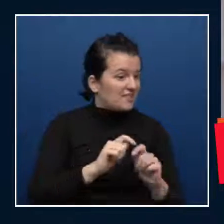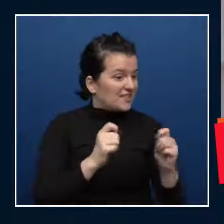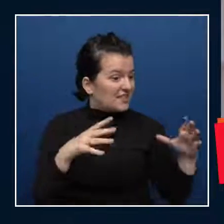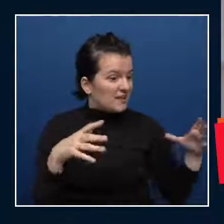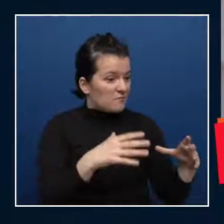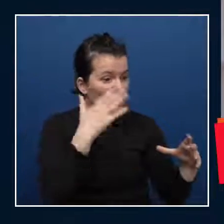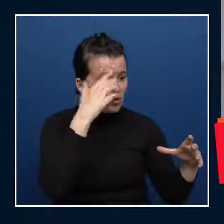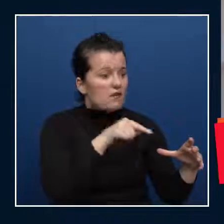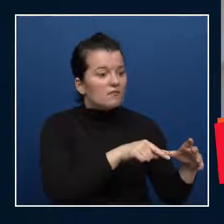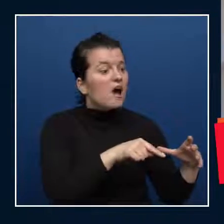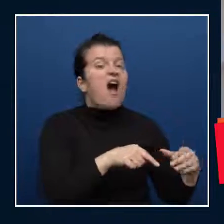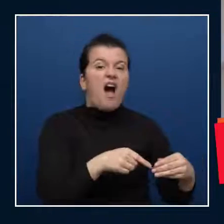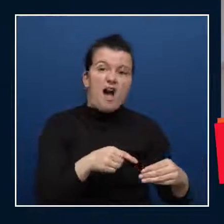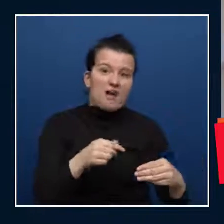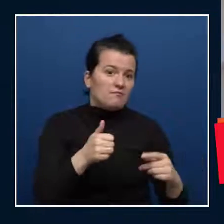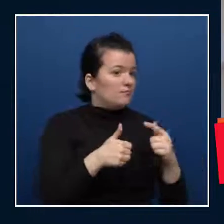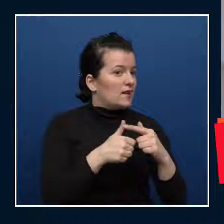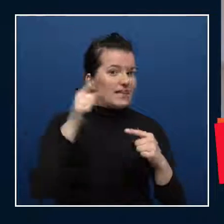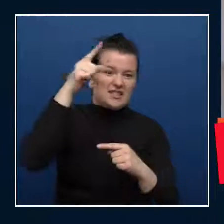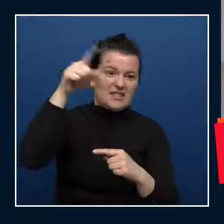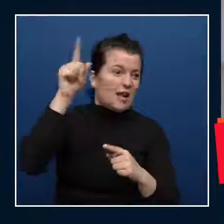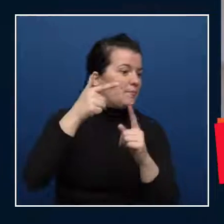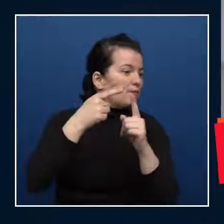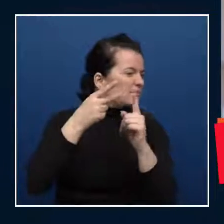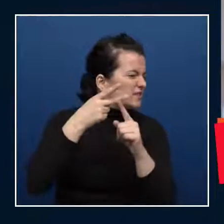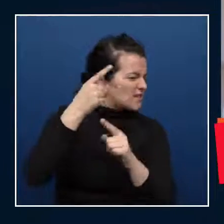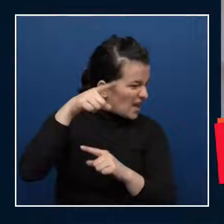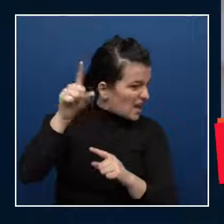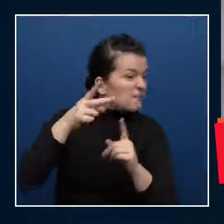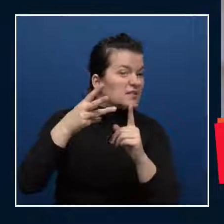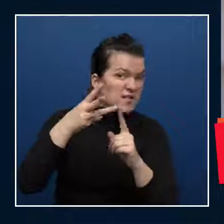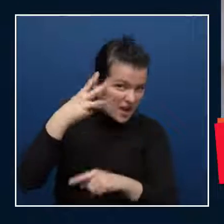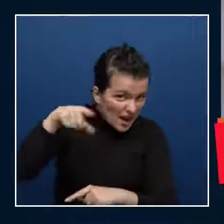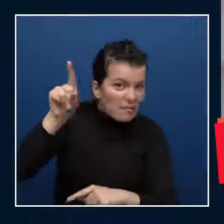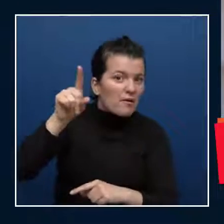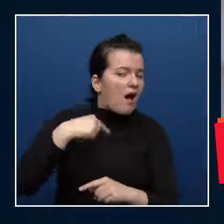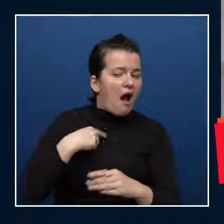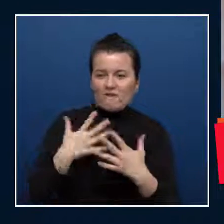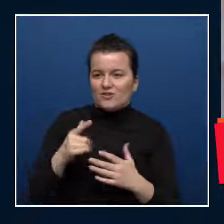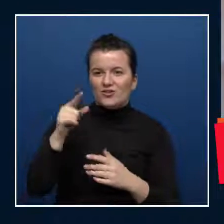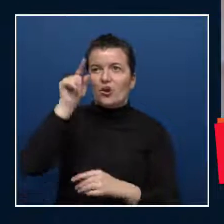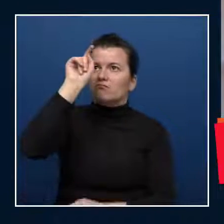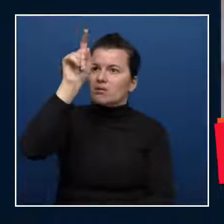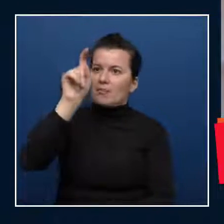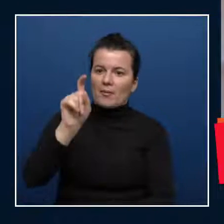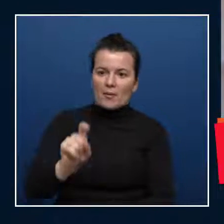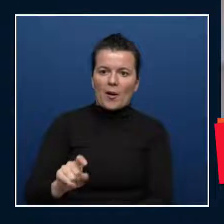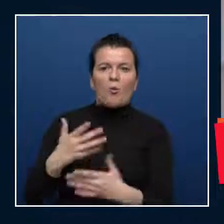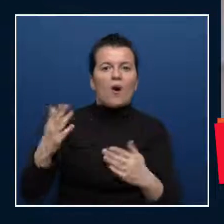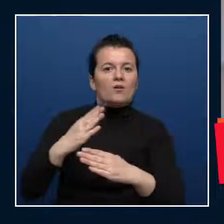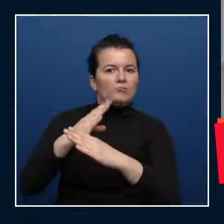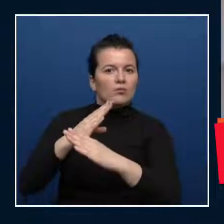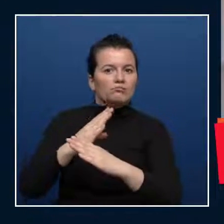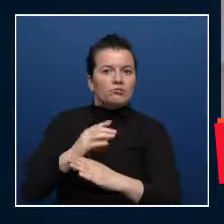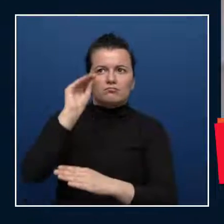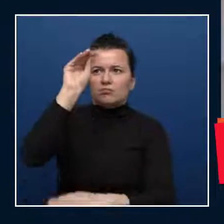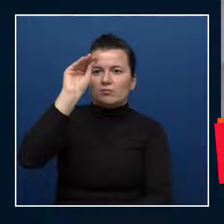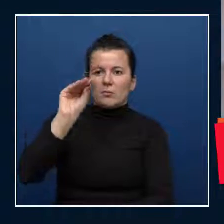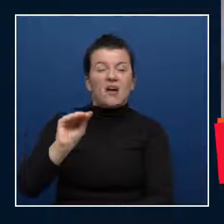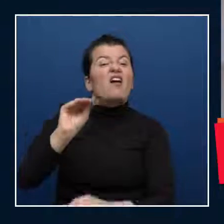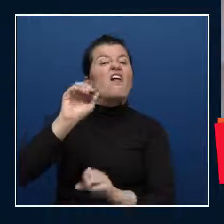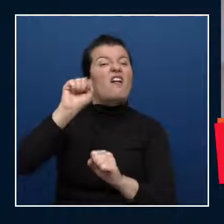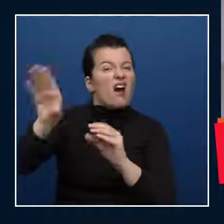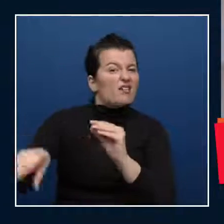up. I've met that requirement. Let me go to production with this type thing. And you can obviously build on that. You can build on your own